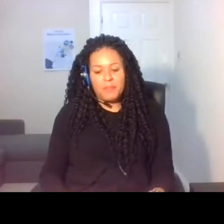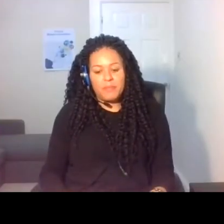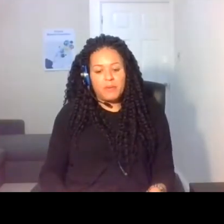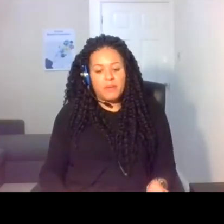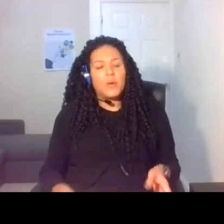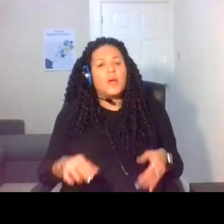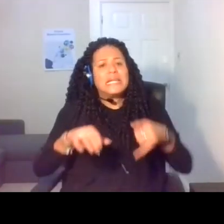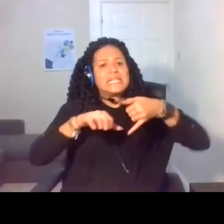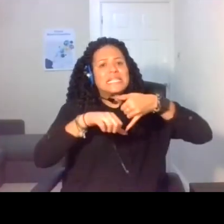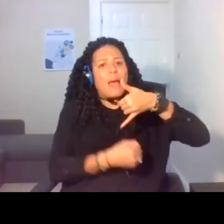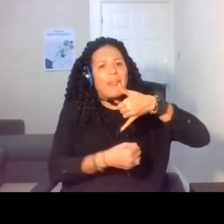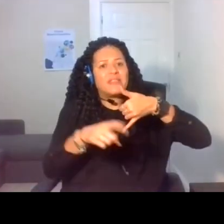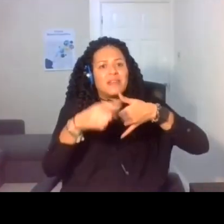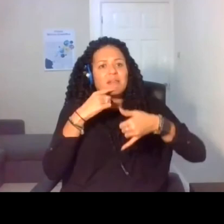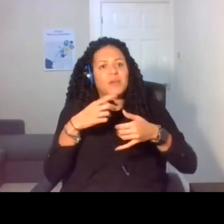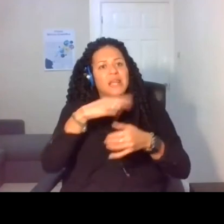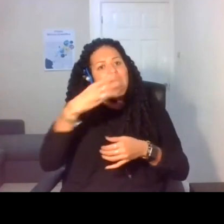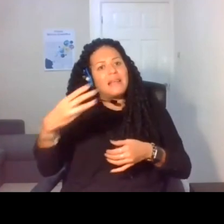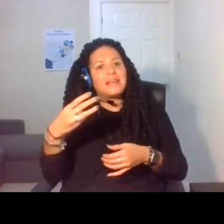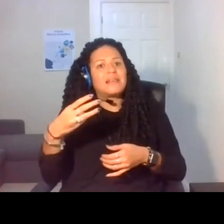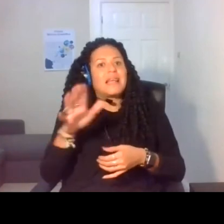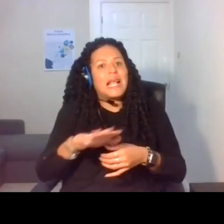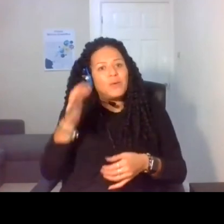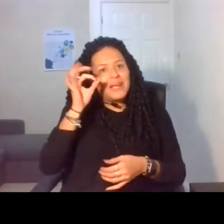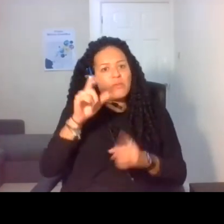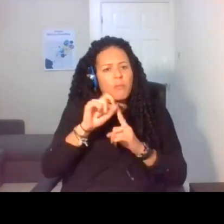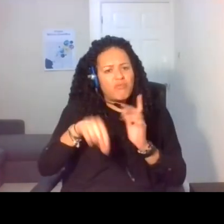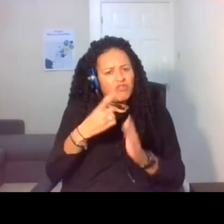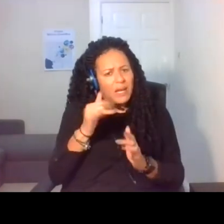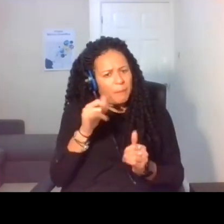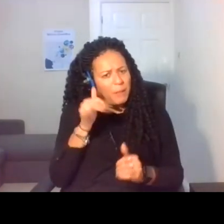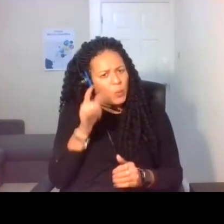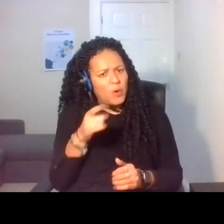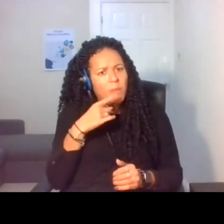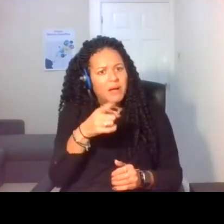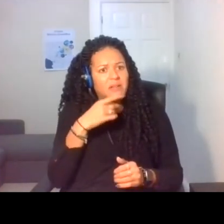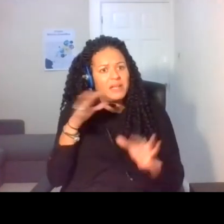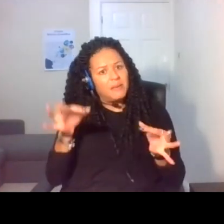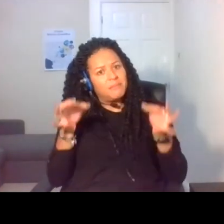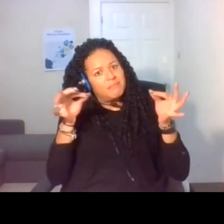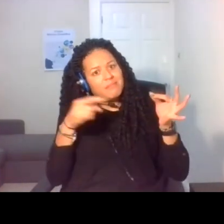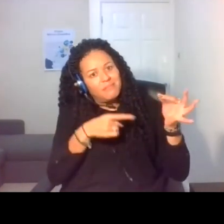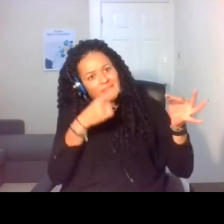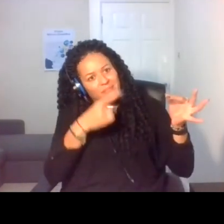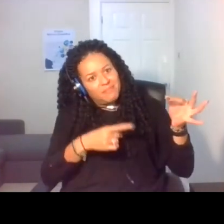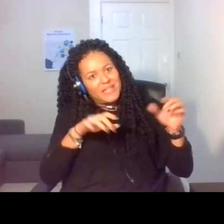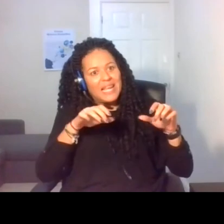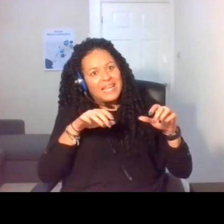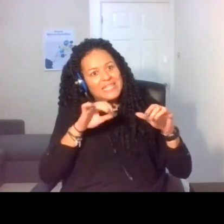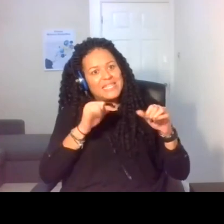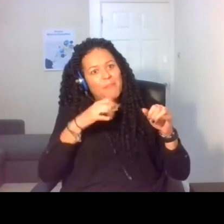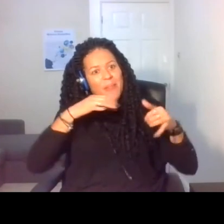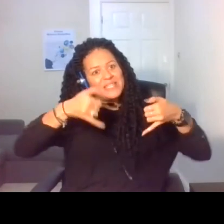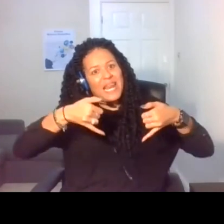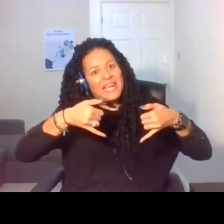the Stiletto was an Essex County Council project. Some of you may already know about it. Here's my Snapping the Stiletto bag that I